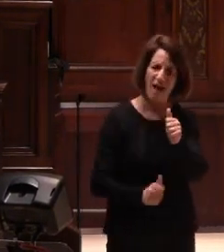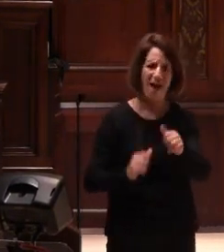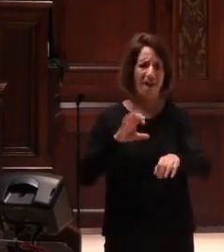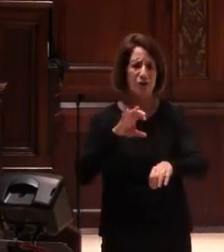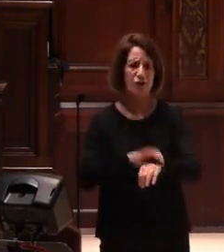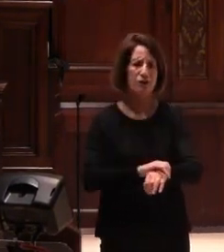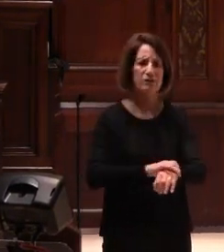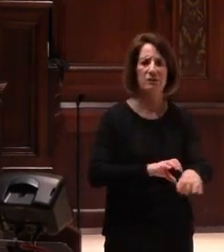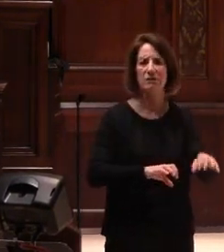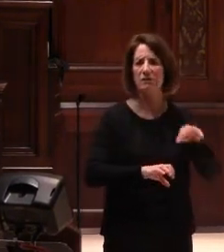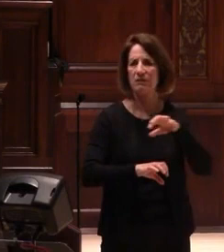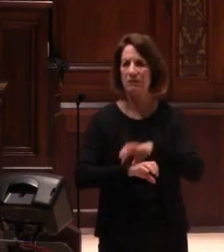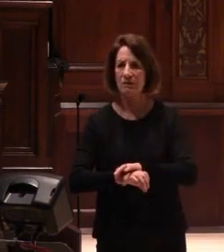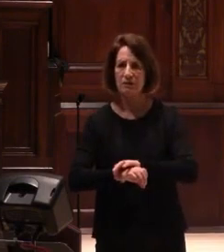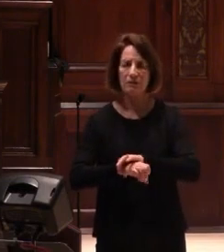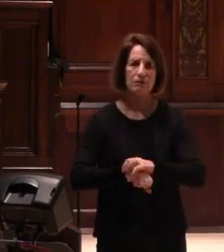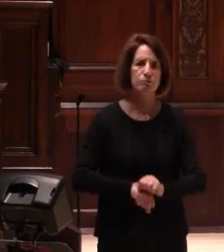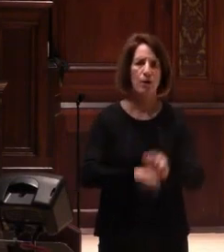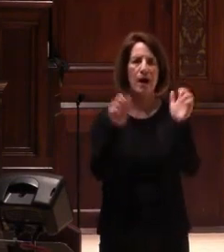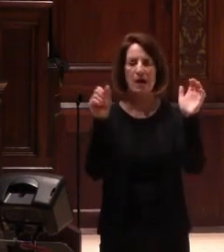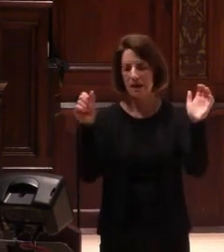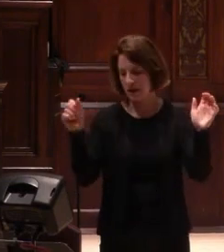chain.